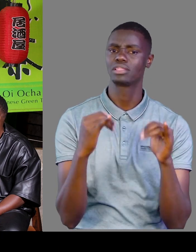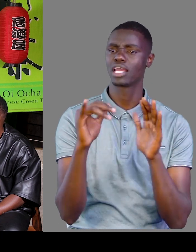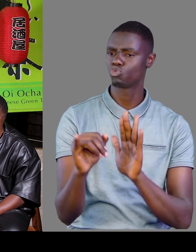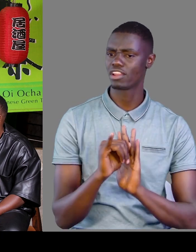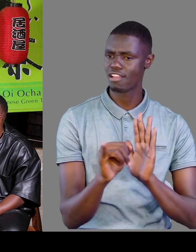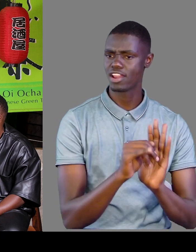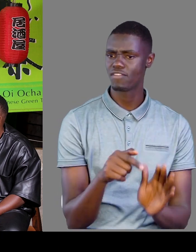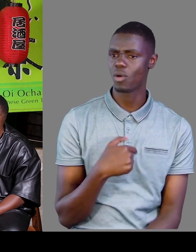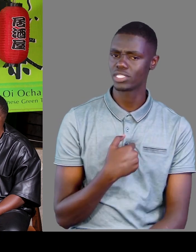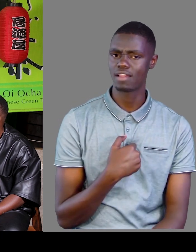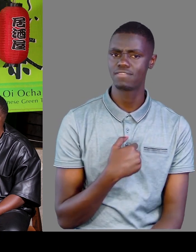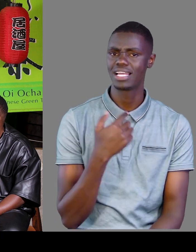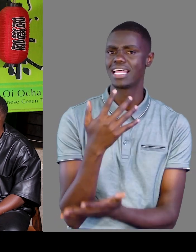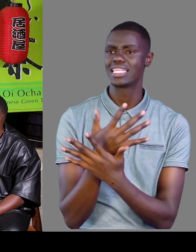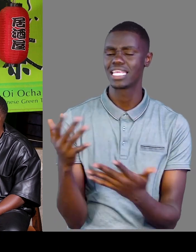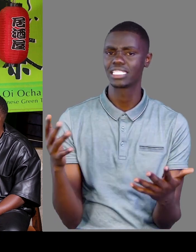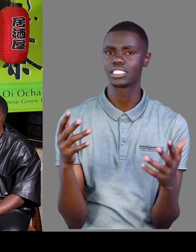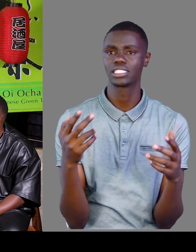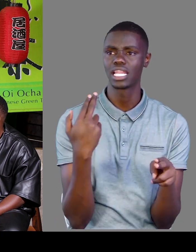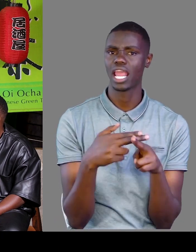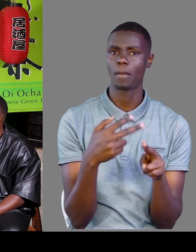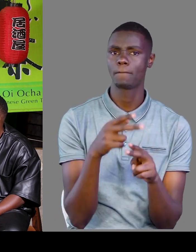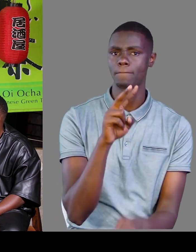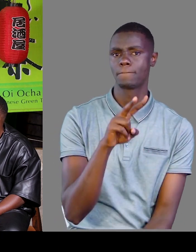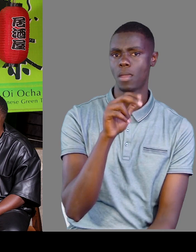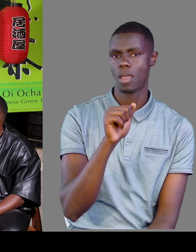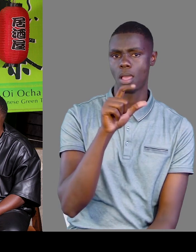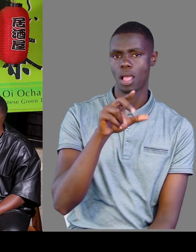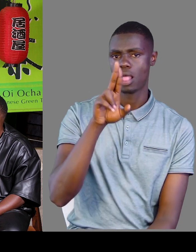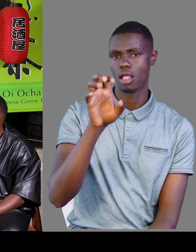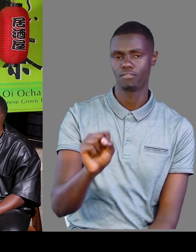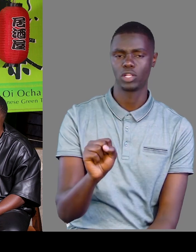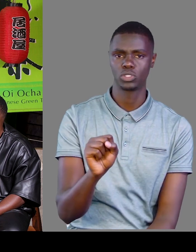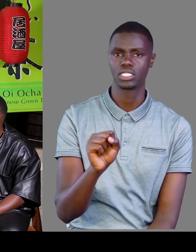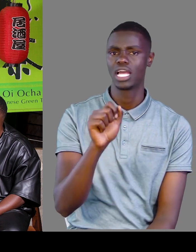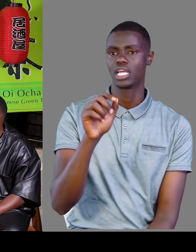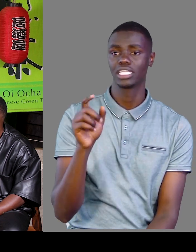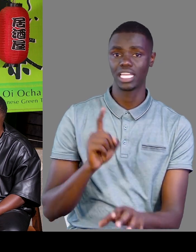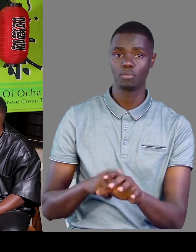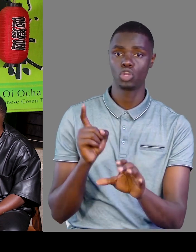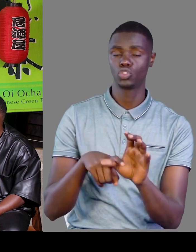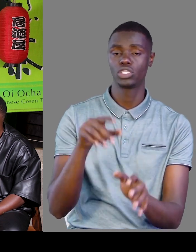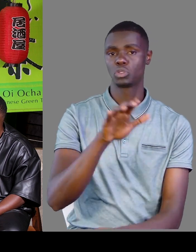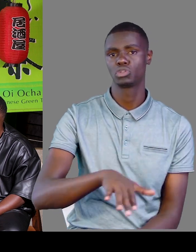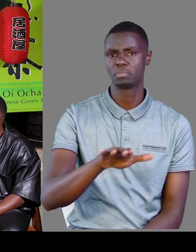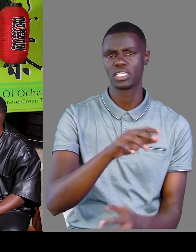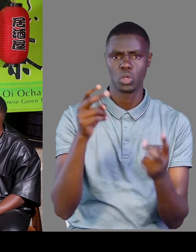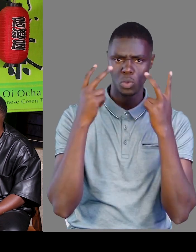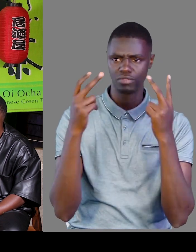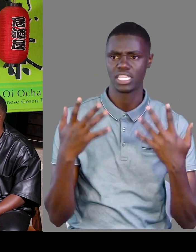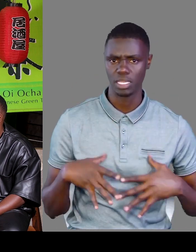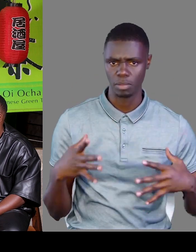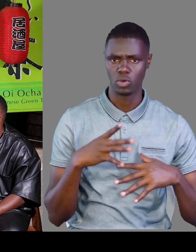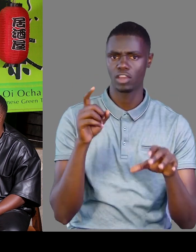and trying to identify ourselves, there are things called values. And when you're getting into this space, we have seen